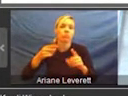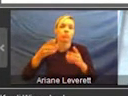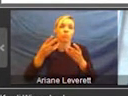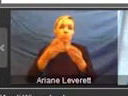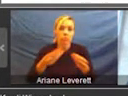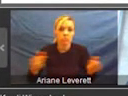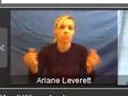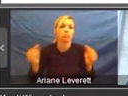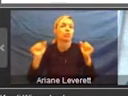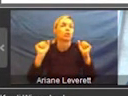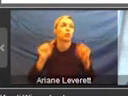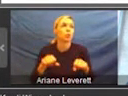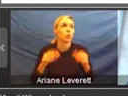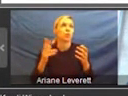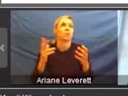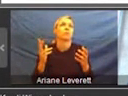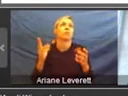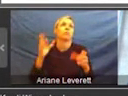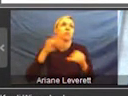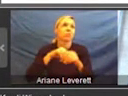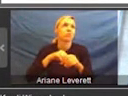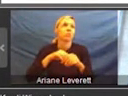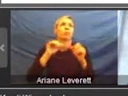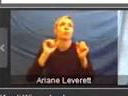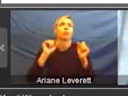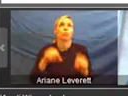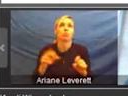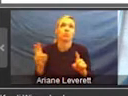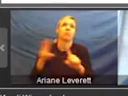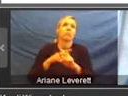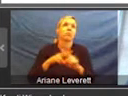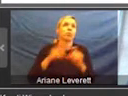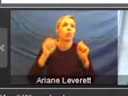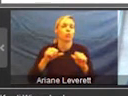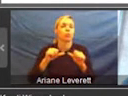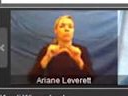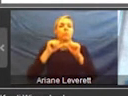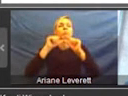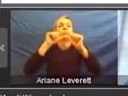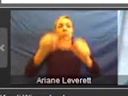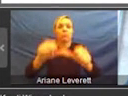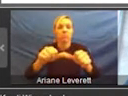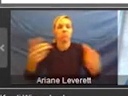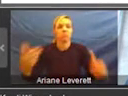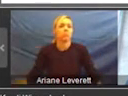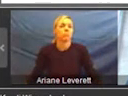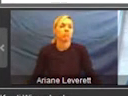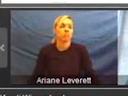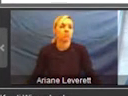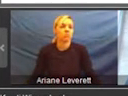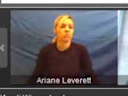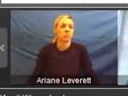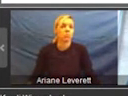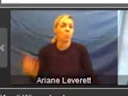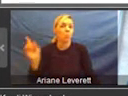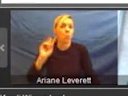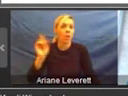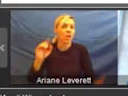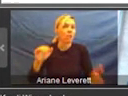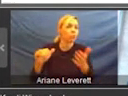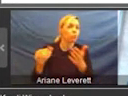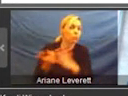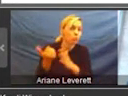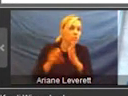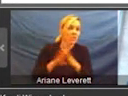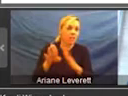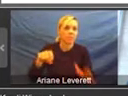could be maintainable, and where do eventually new developments have to take place, where